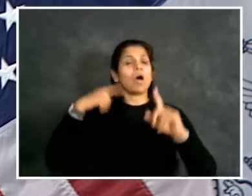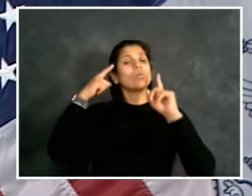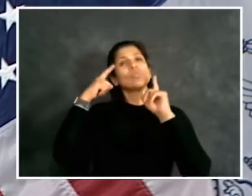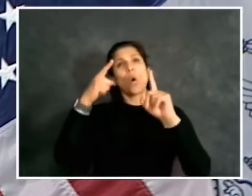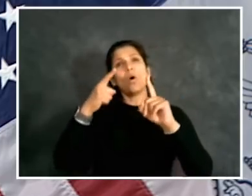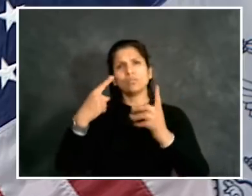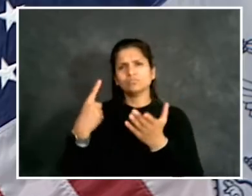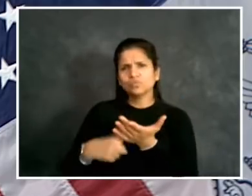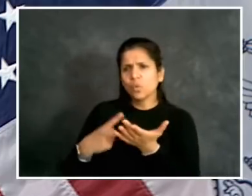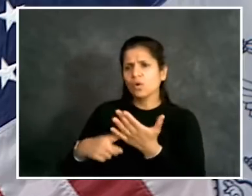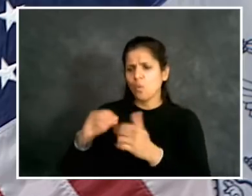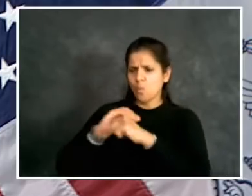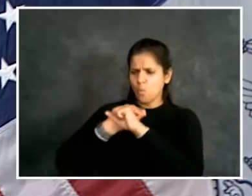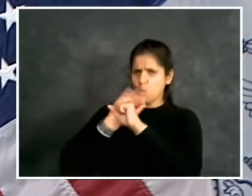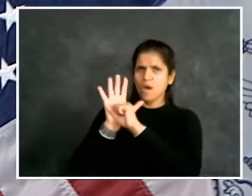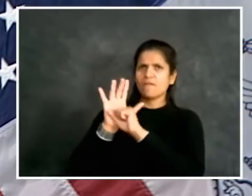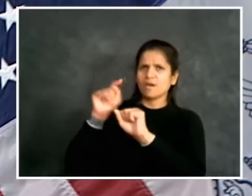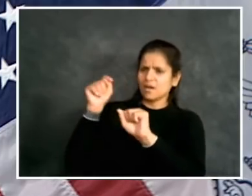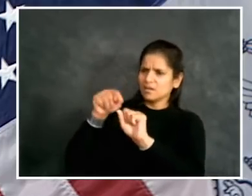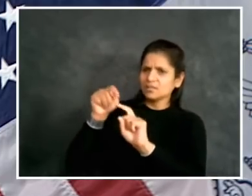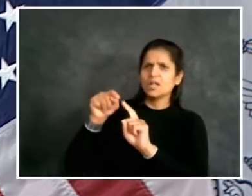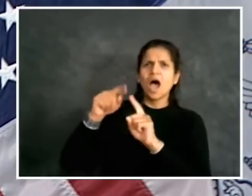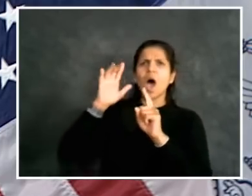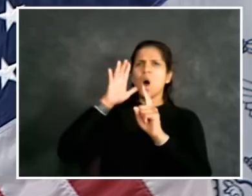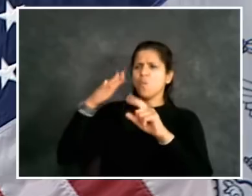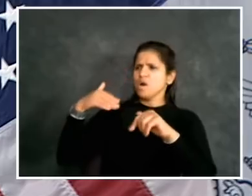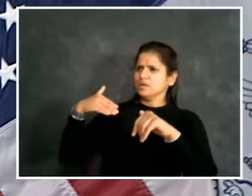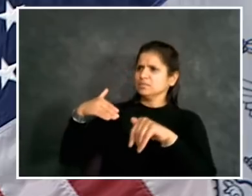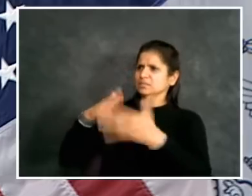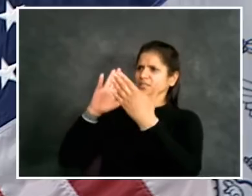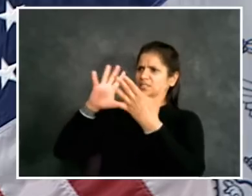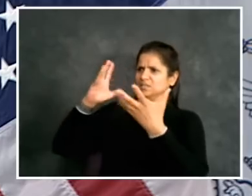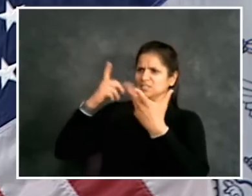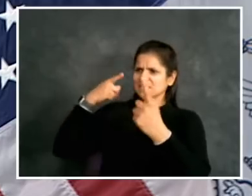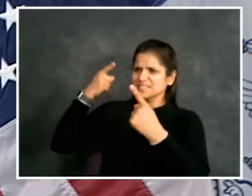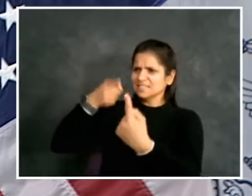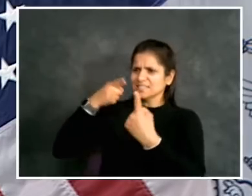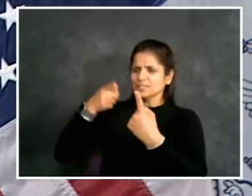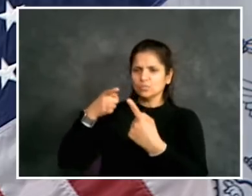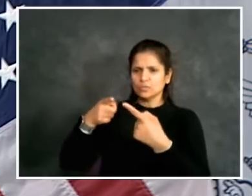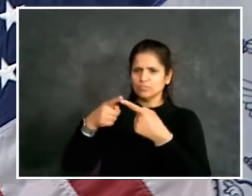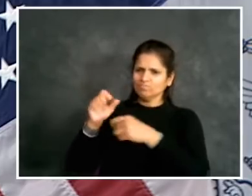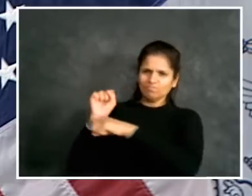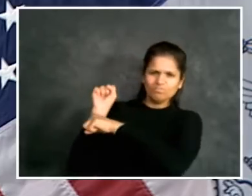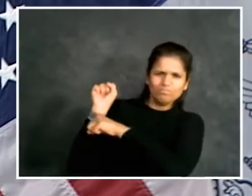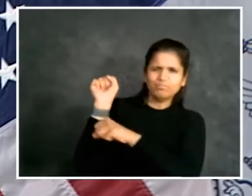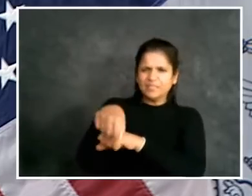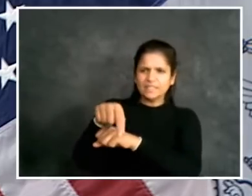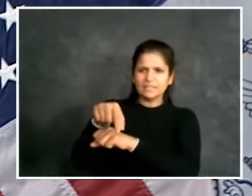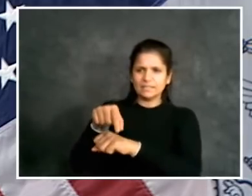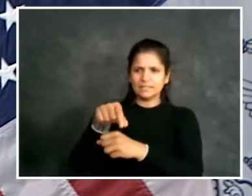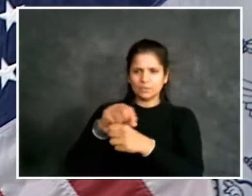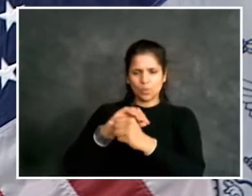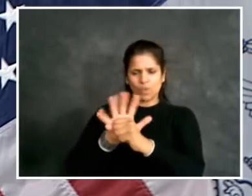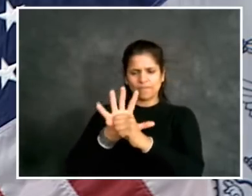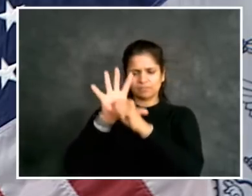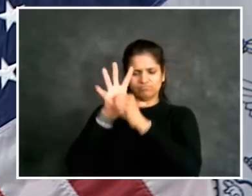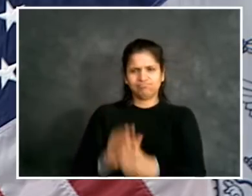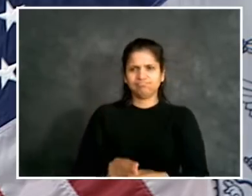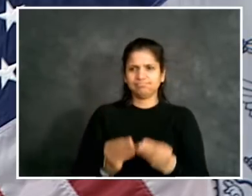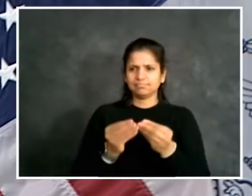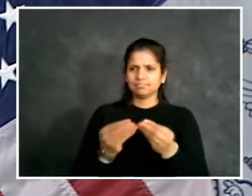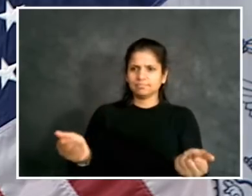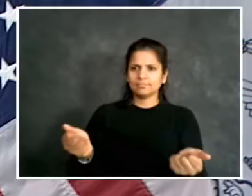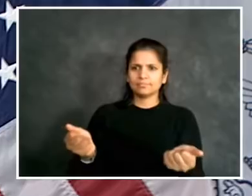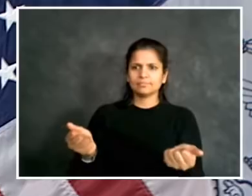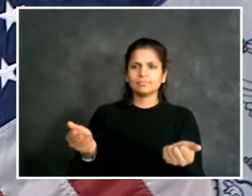forward. And I just don't know the details on the question that you're asking. On the testing, we'll get you the latest numbers. They're evolving